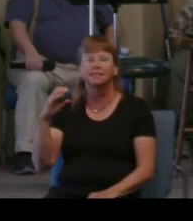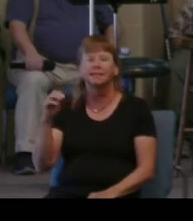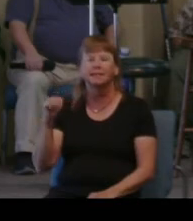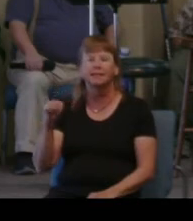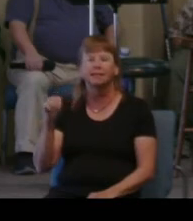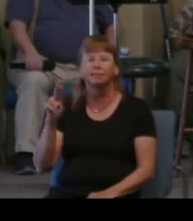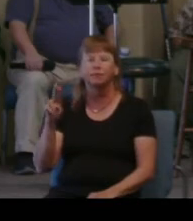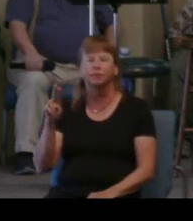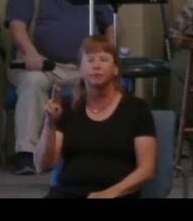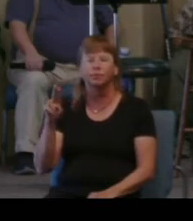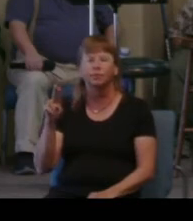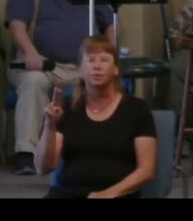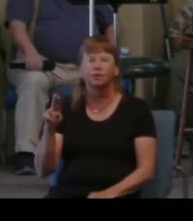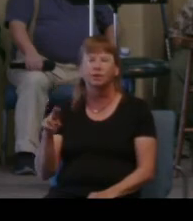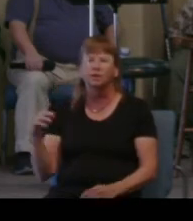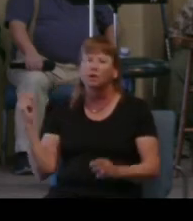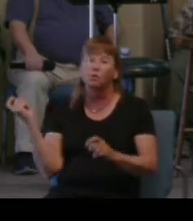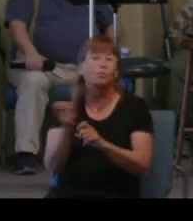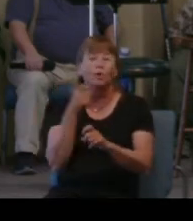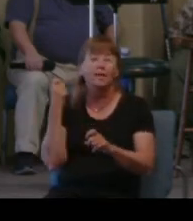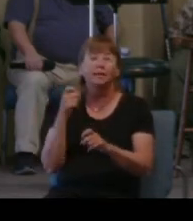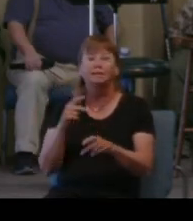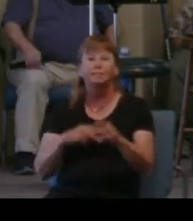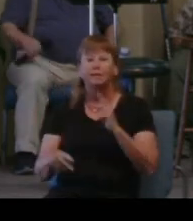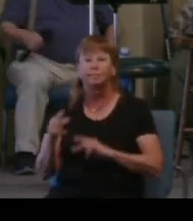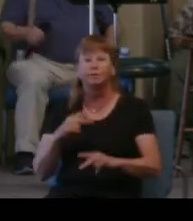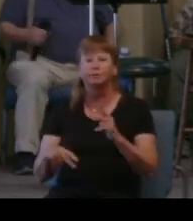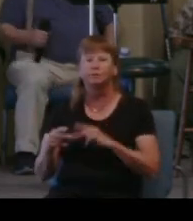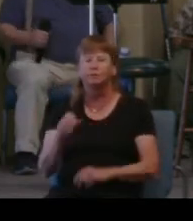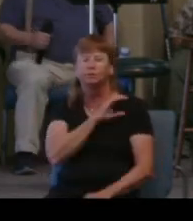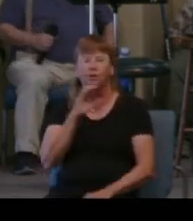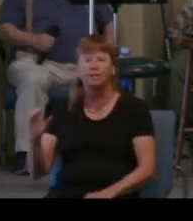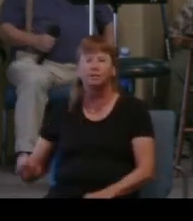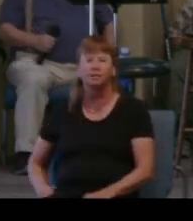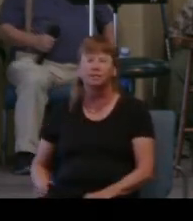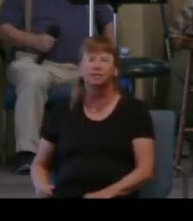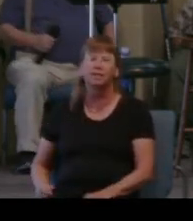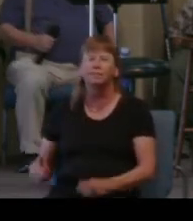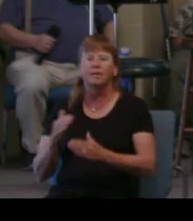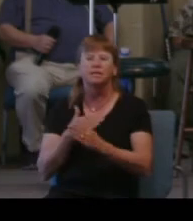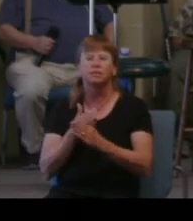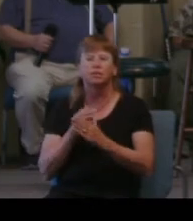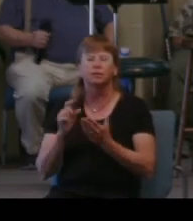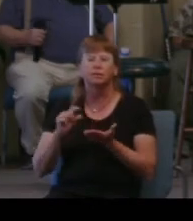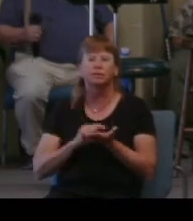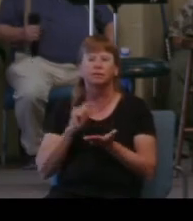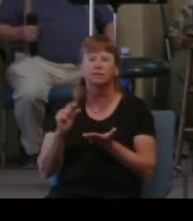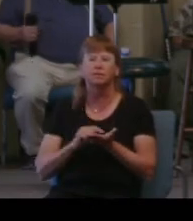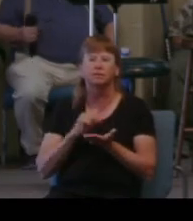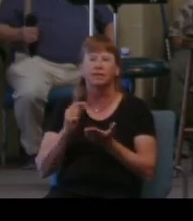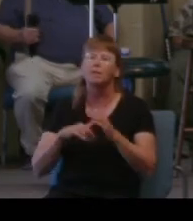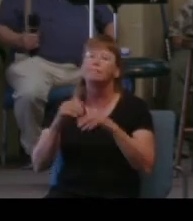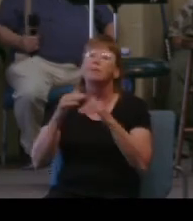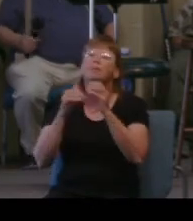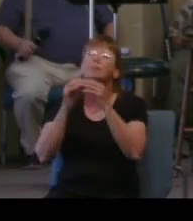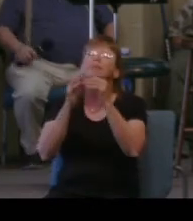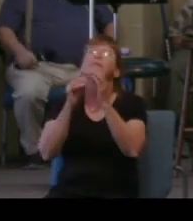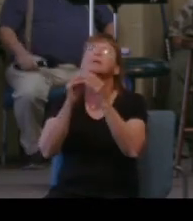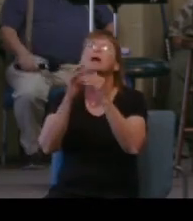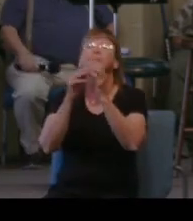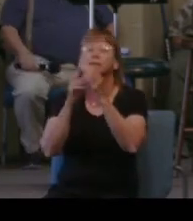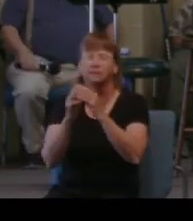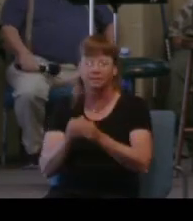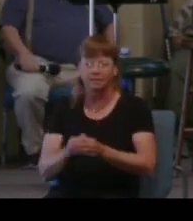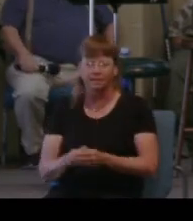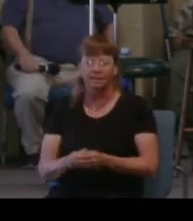We strive to win people to Christ by sharing the gospel. We strive then to build them up, to kind of see them built up in Christ, teaching them how to study